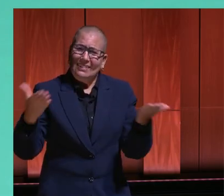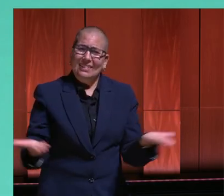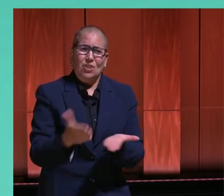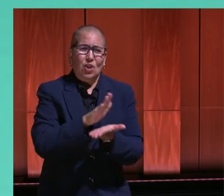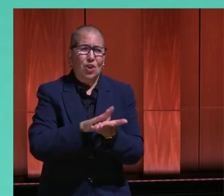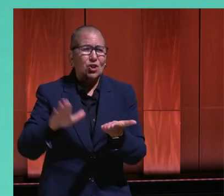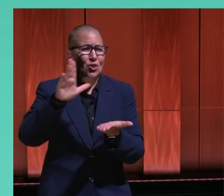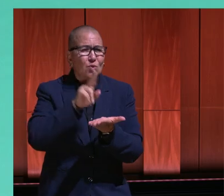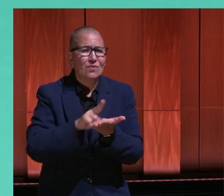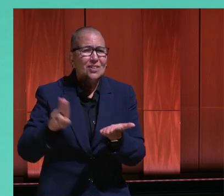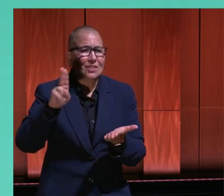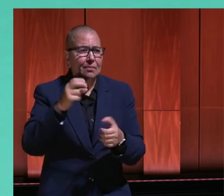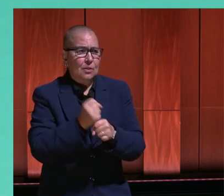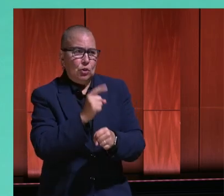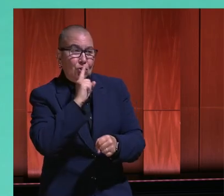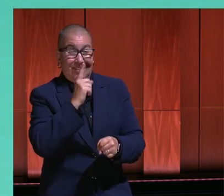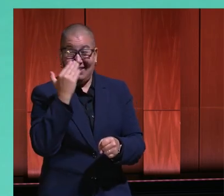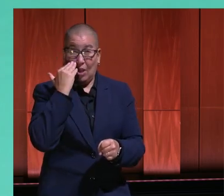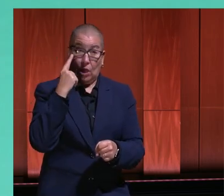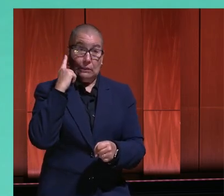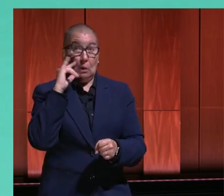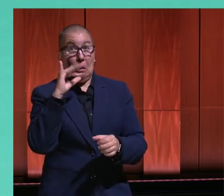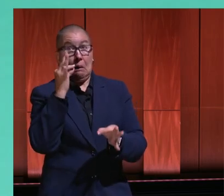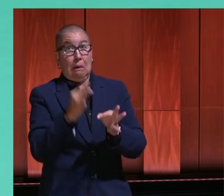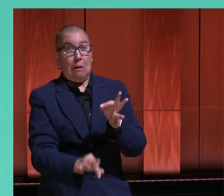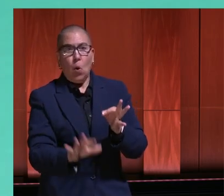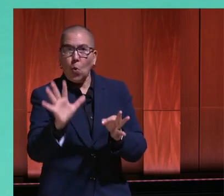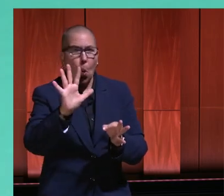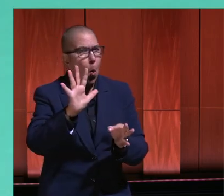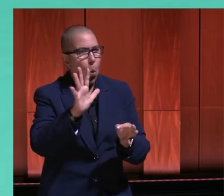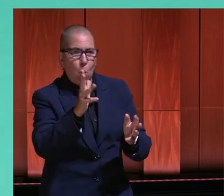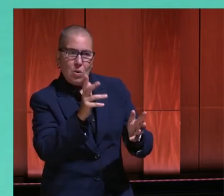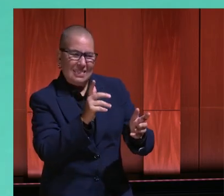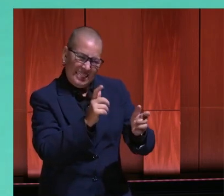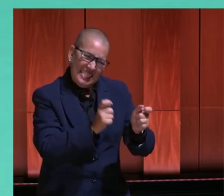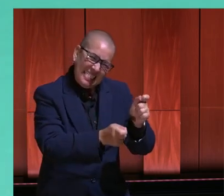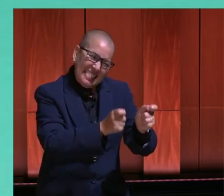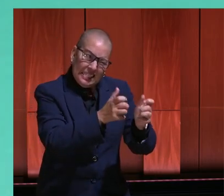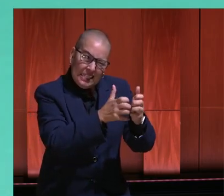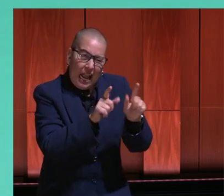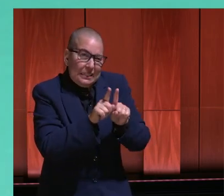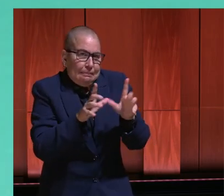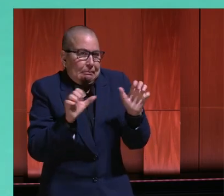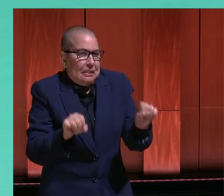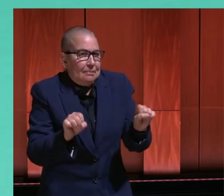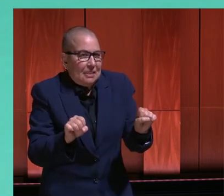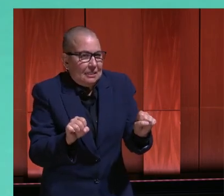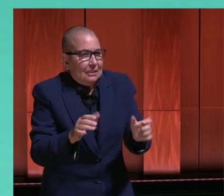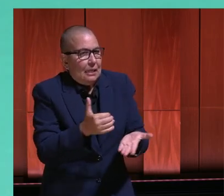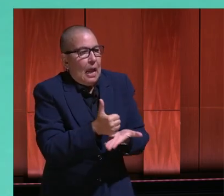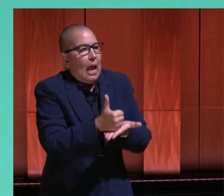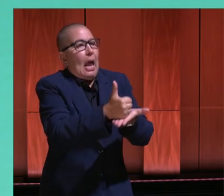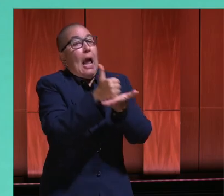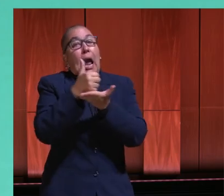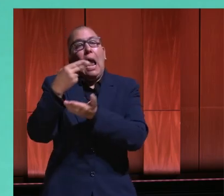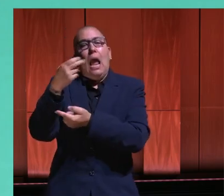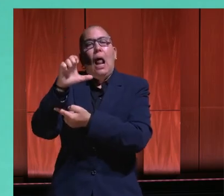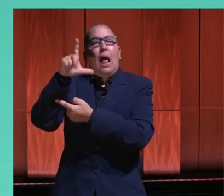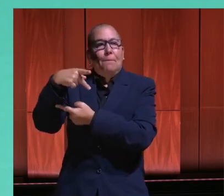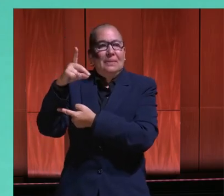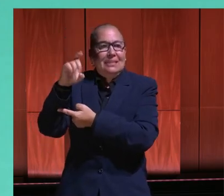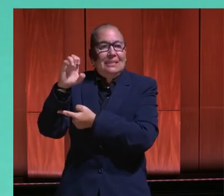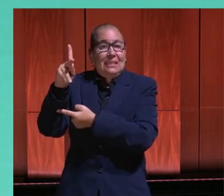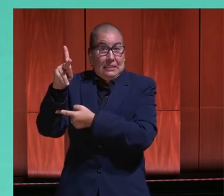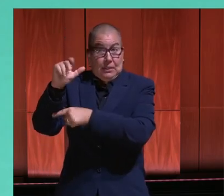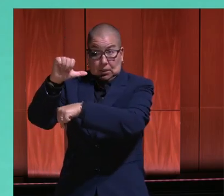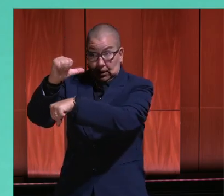for them. Our help desk central area, they'll deploy stations at key components or key